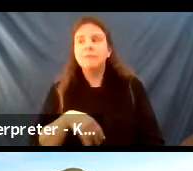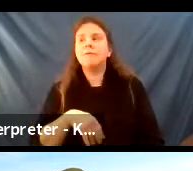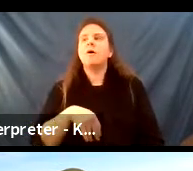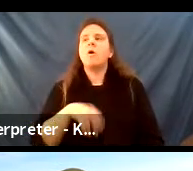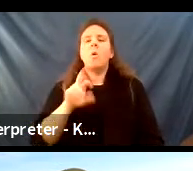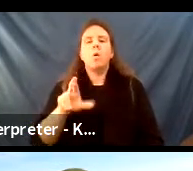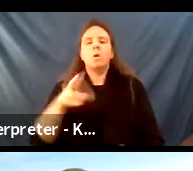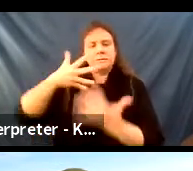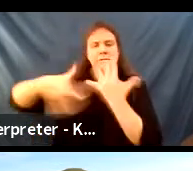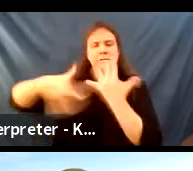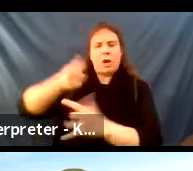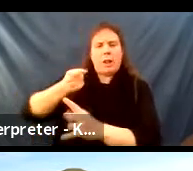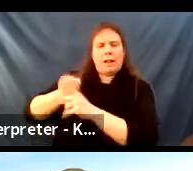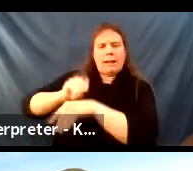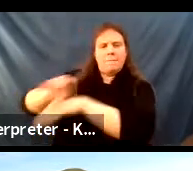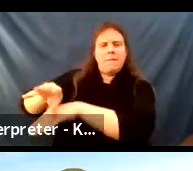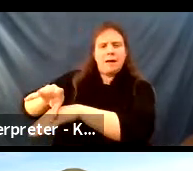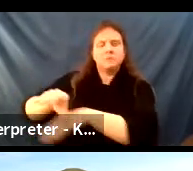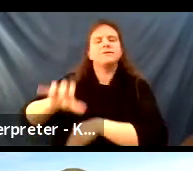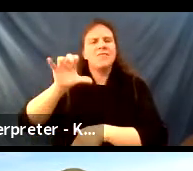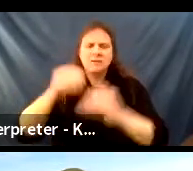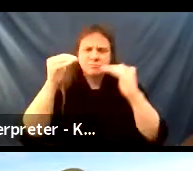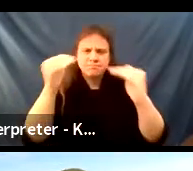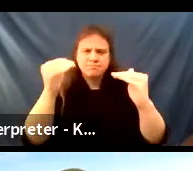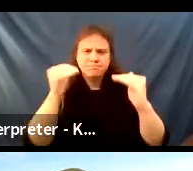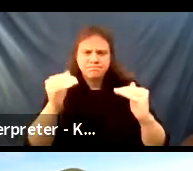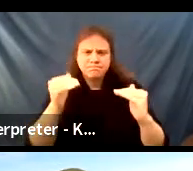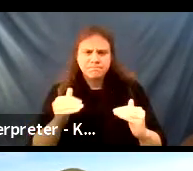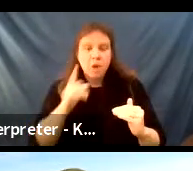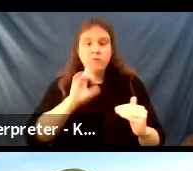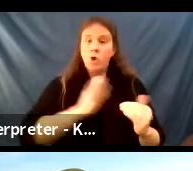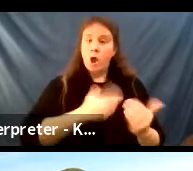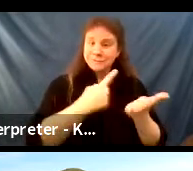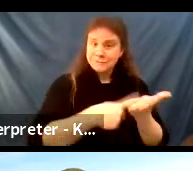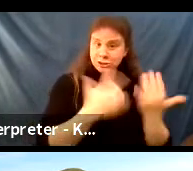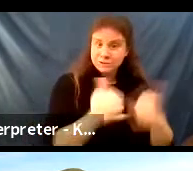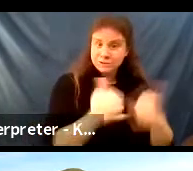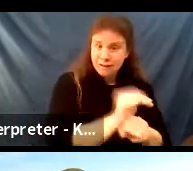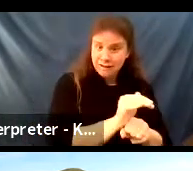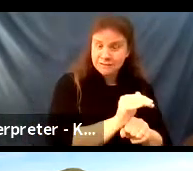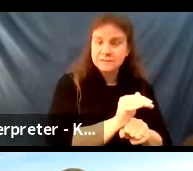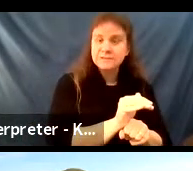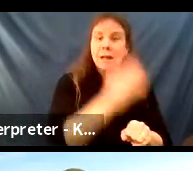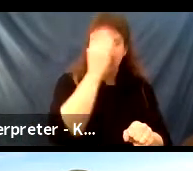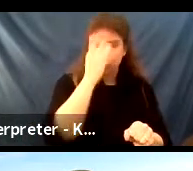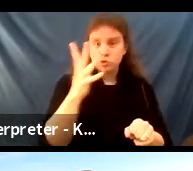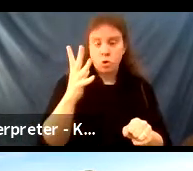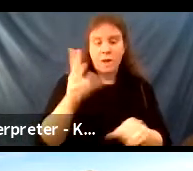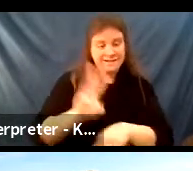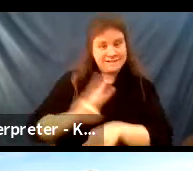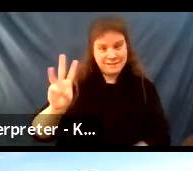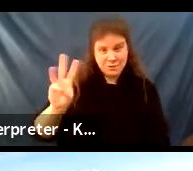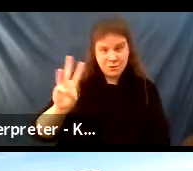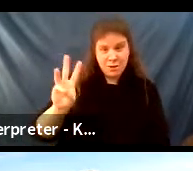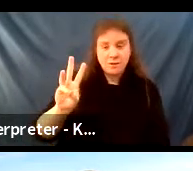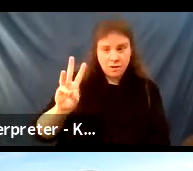would work. But right now, just for personal discussions tonight, do note that we, at the end of at 6 o'clock, we would like to know that it's going to be these